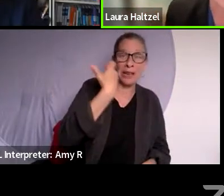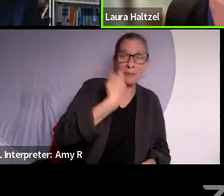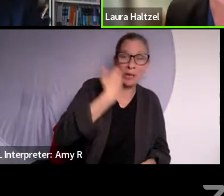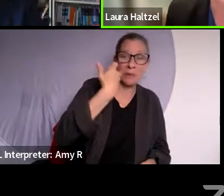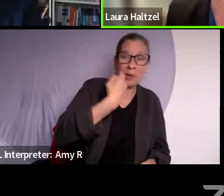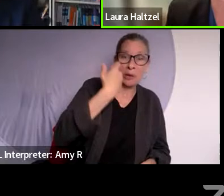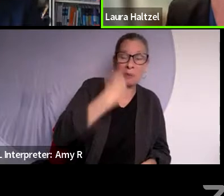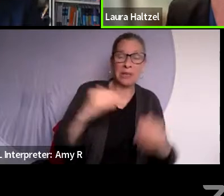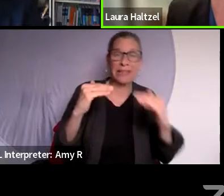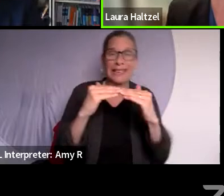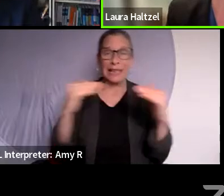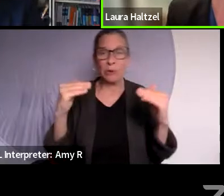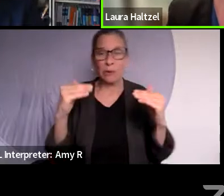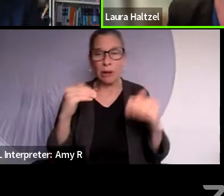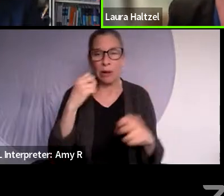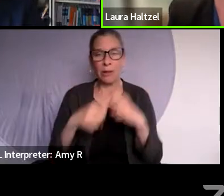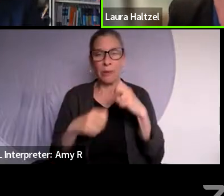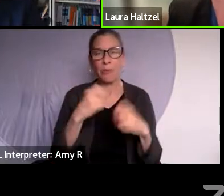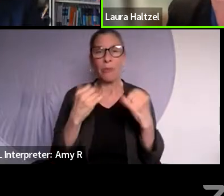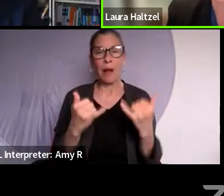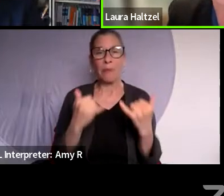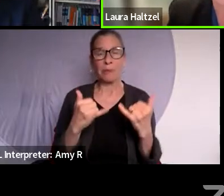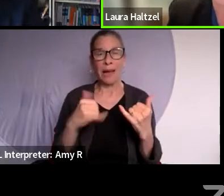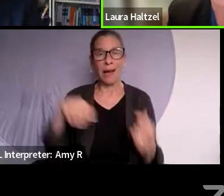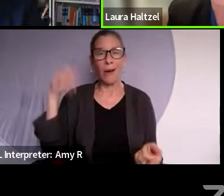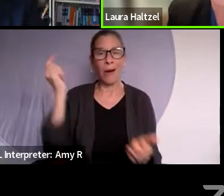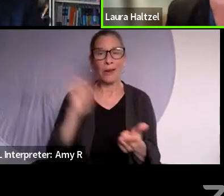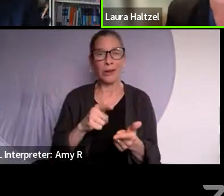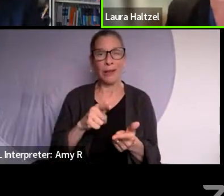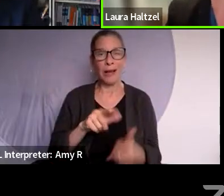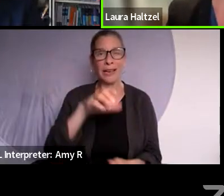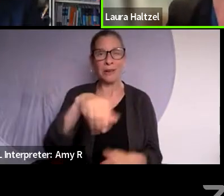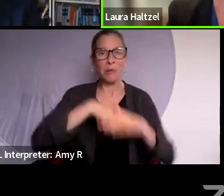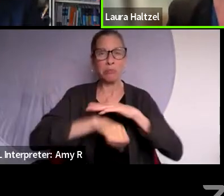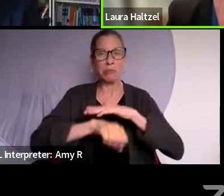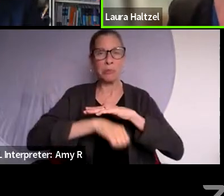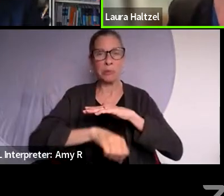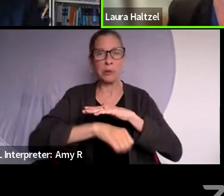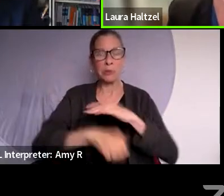we're having is that we have had a decline in fertility. And as a result,